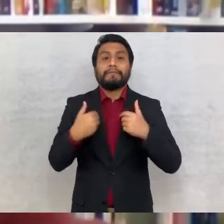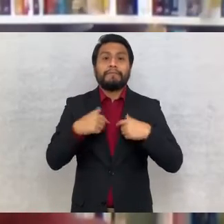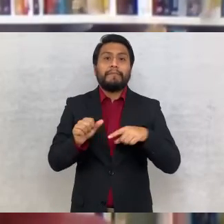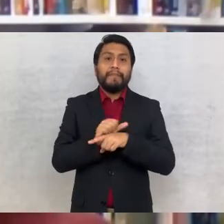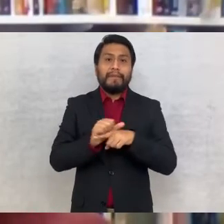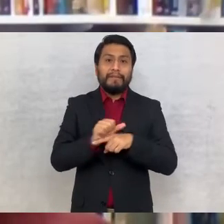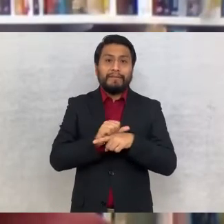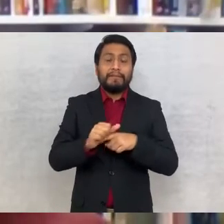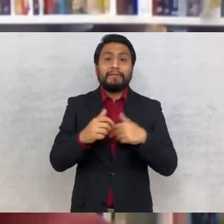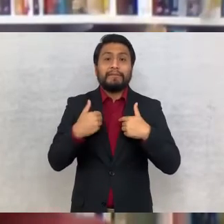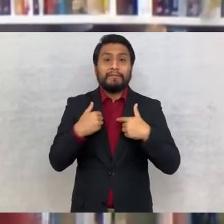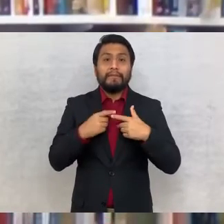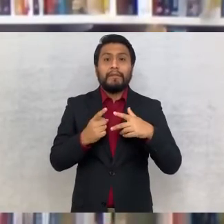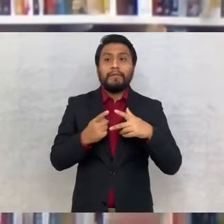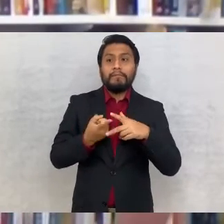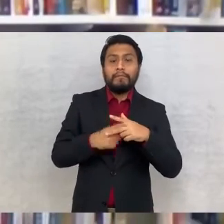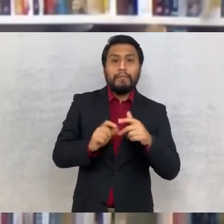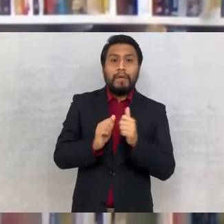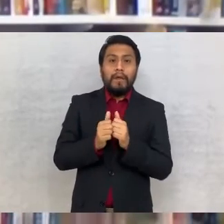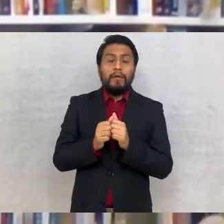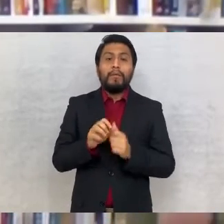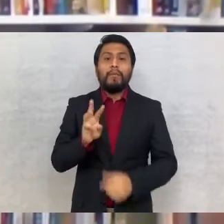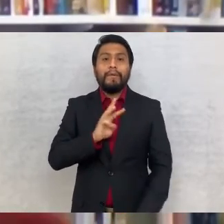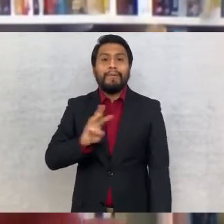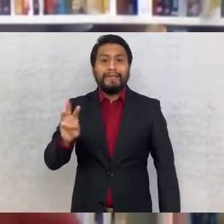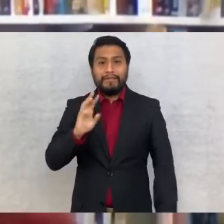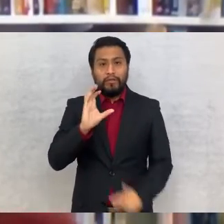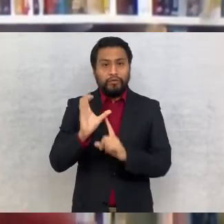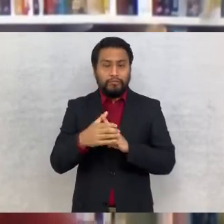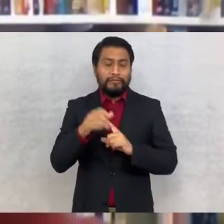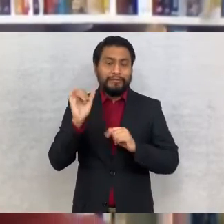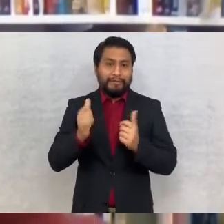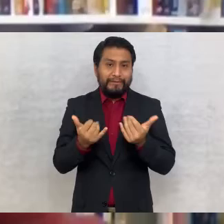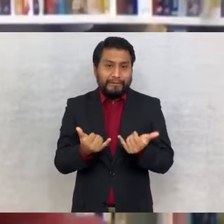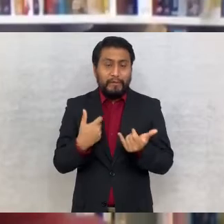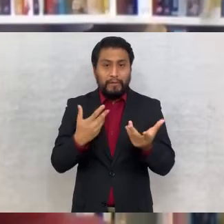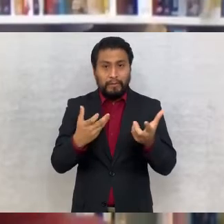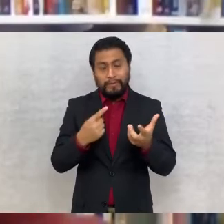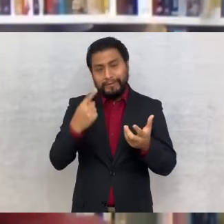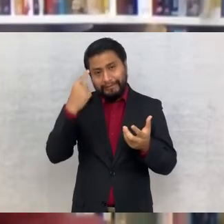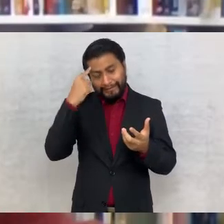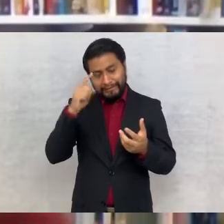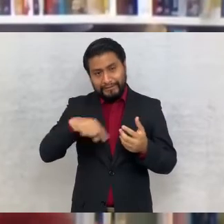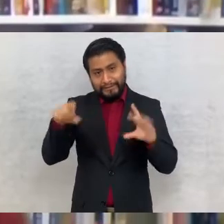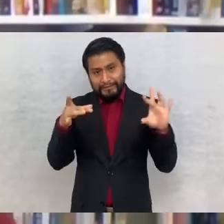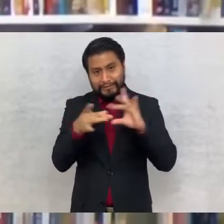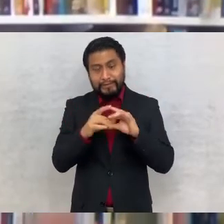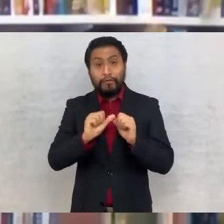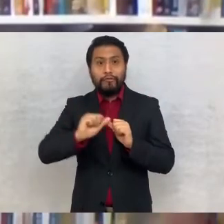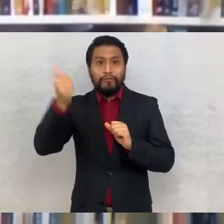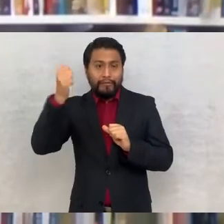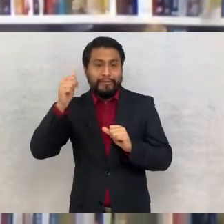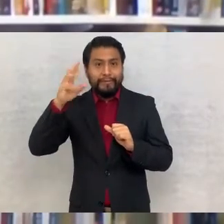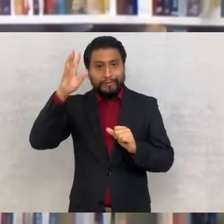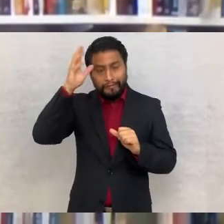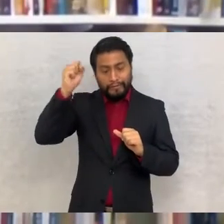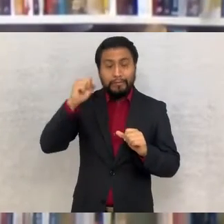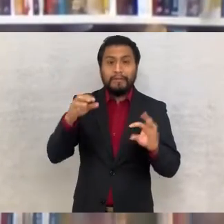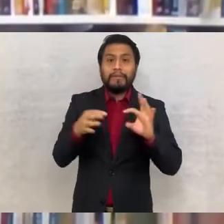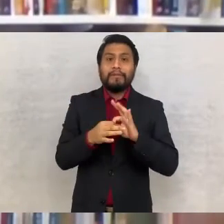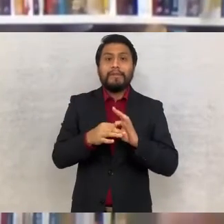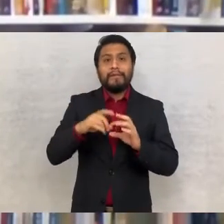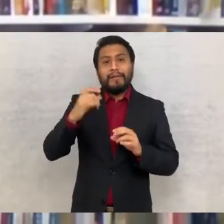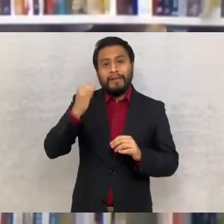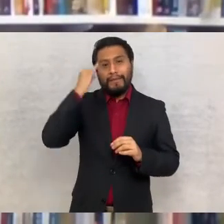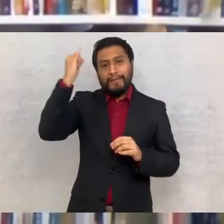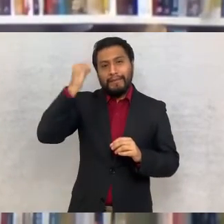created a neologism to describe a practice that dates back to the origins of Western culture. In this case, one can think in relation to another term,